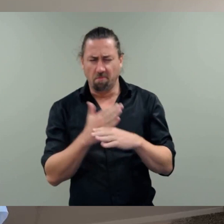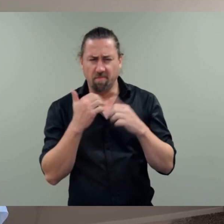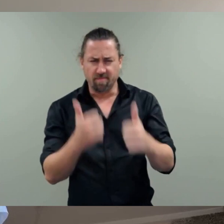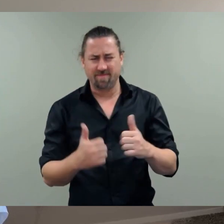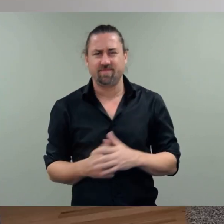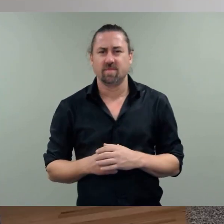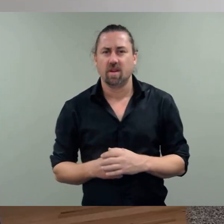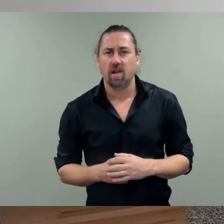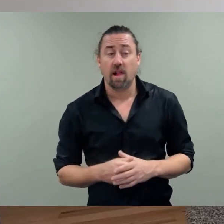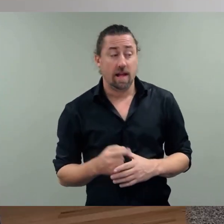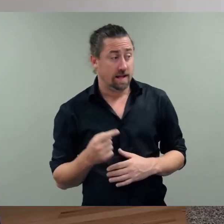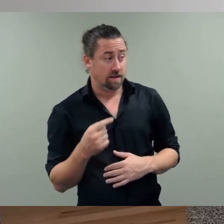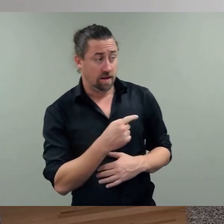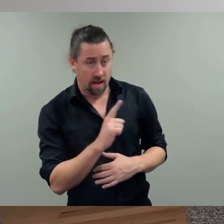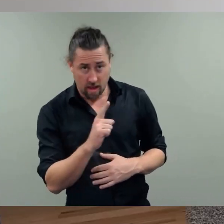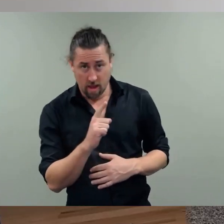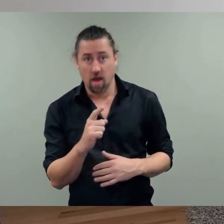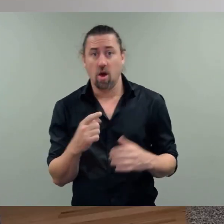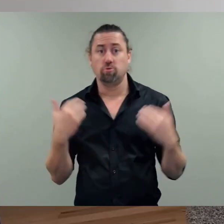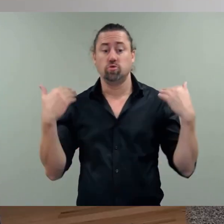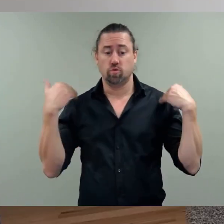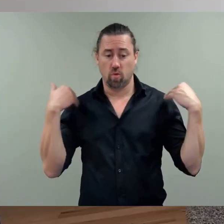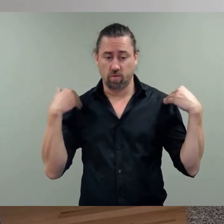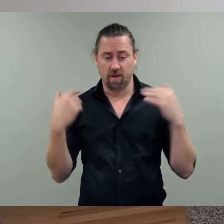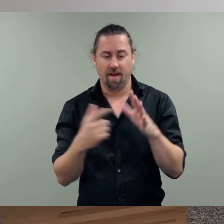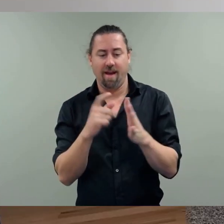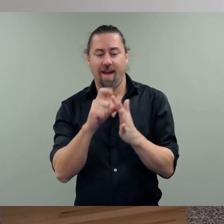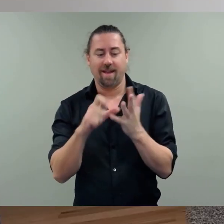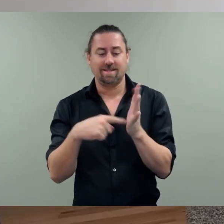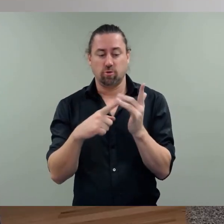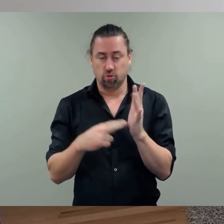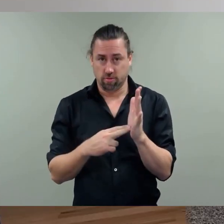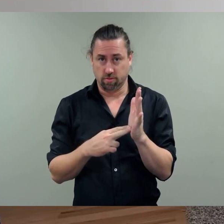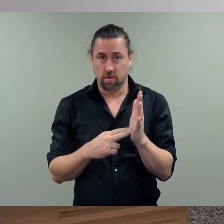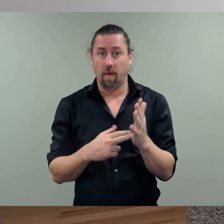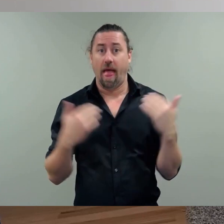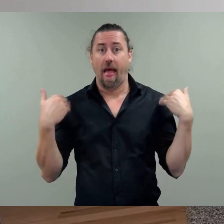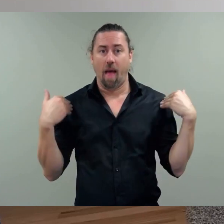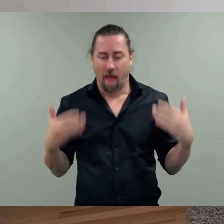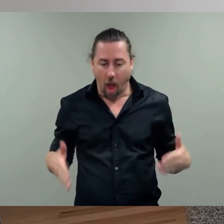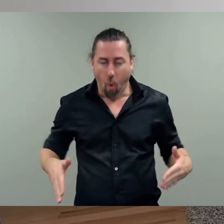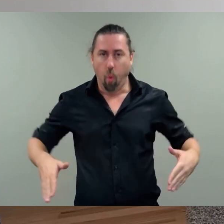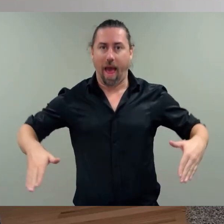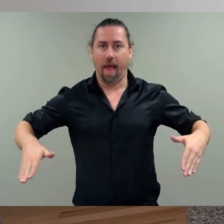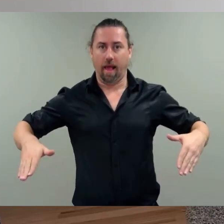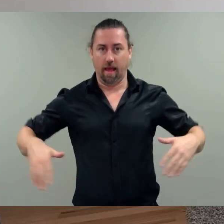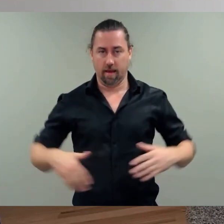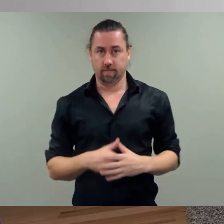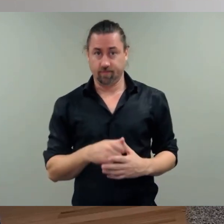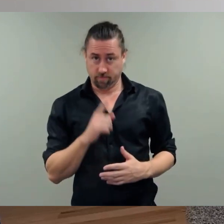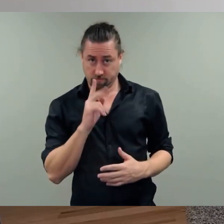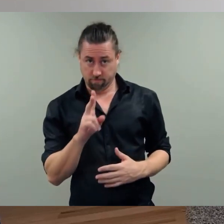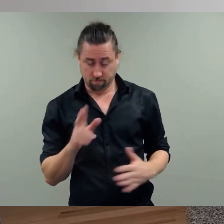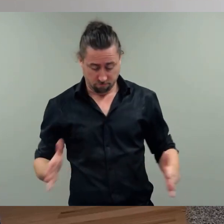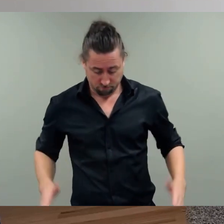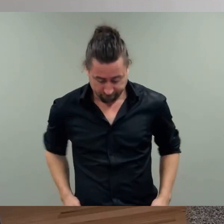Well done. This exercise is called shoulder abduction, meaning we're taking the arms away from the body. So